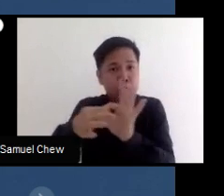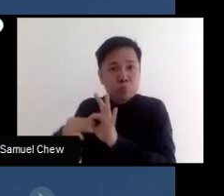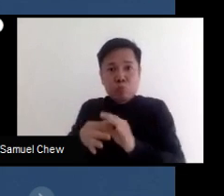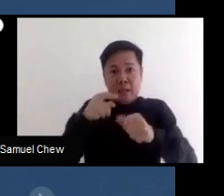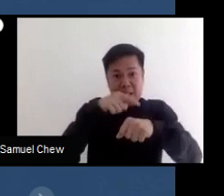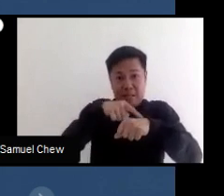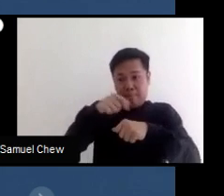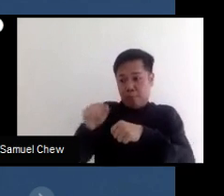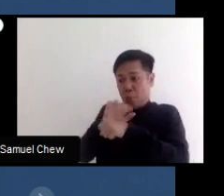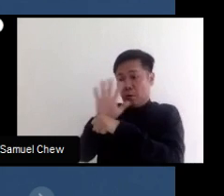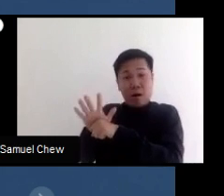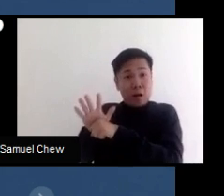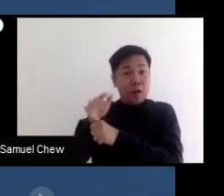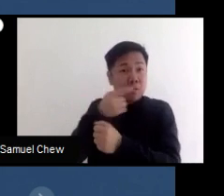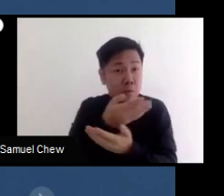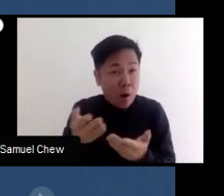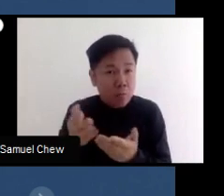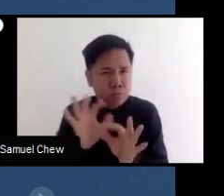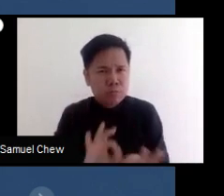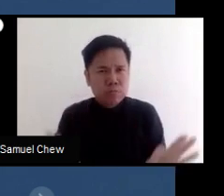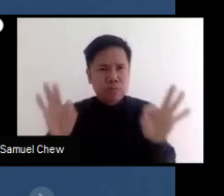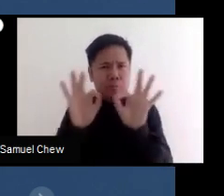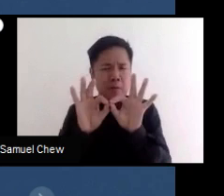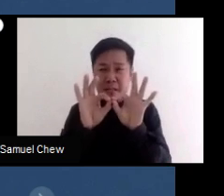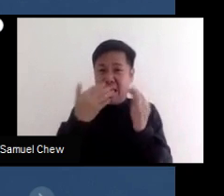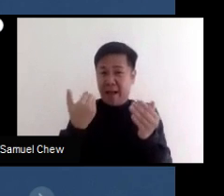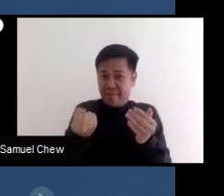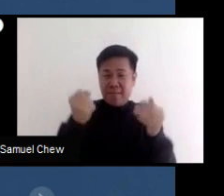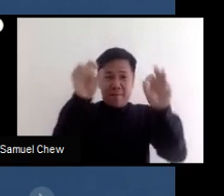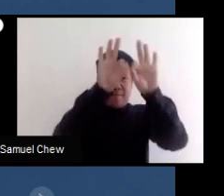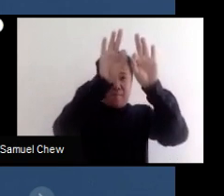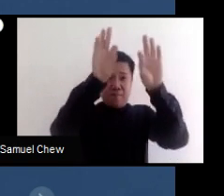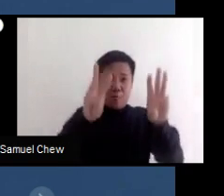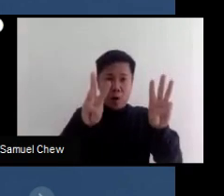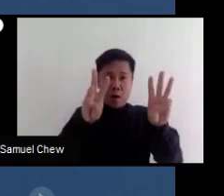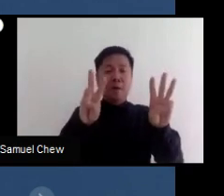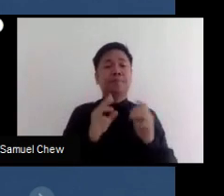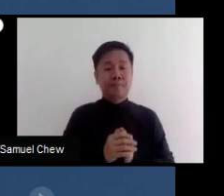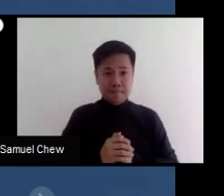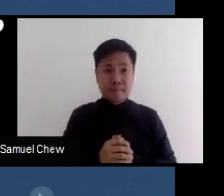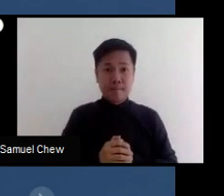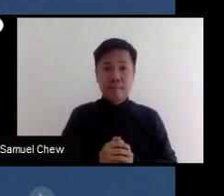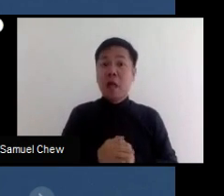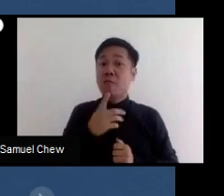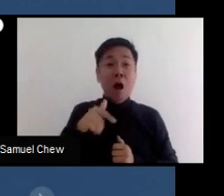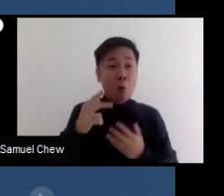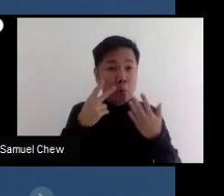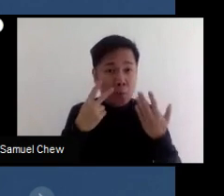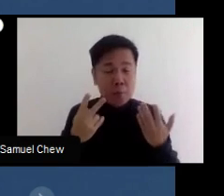particular importance of this framework as a tool to look for